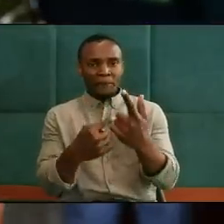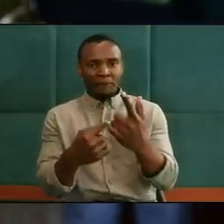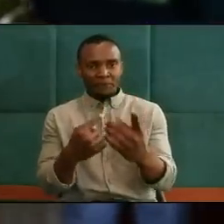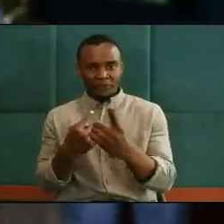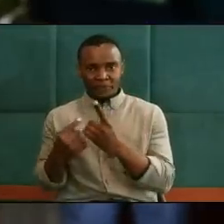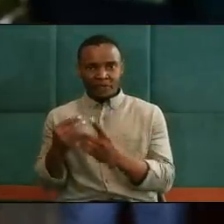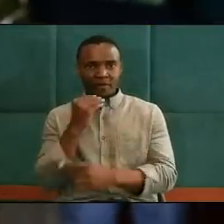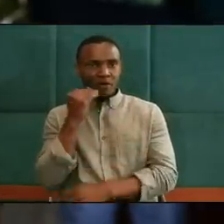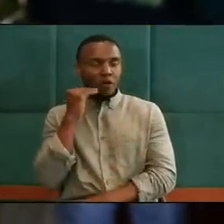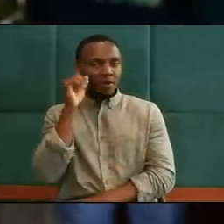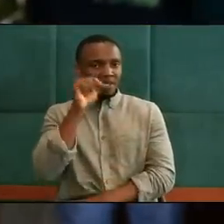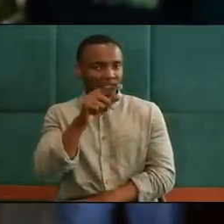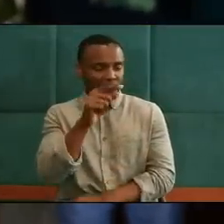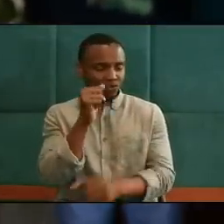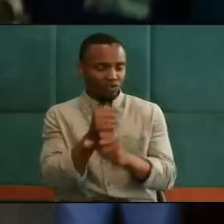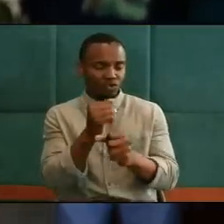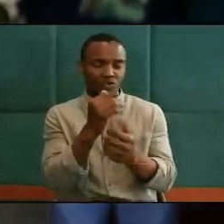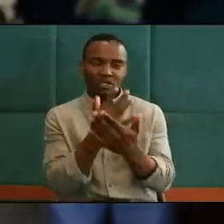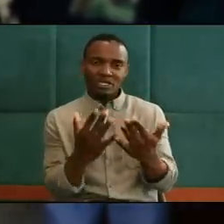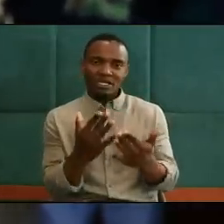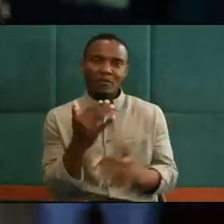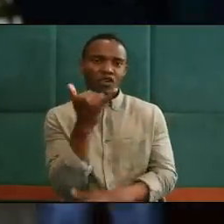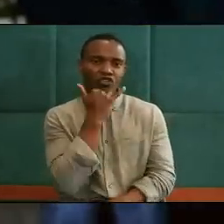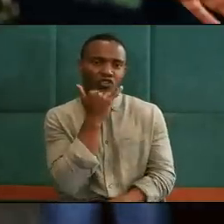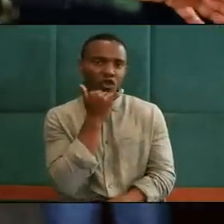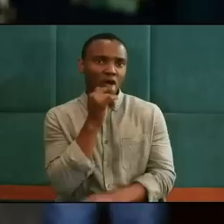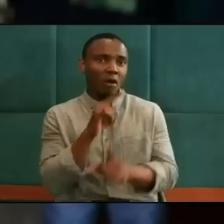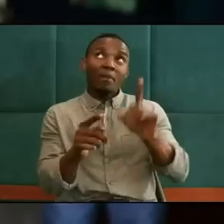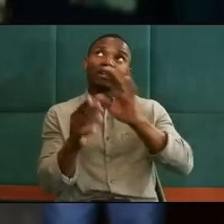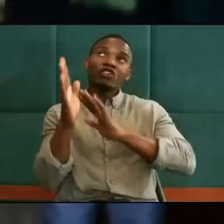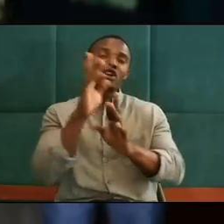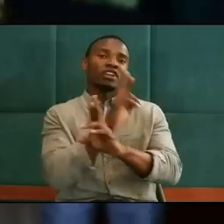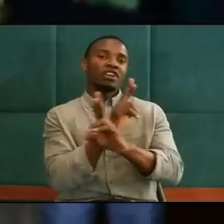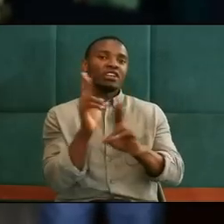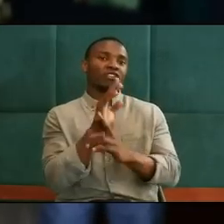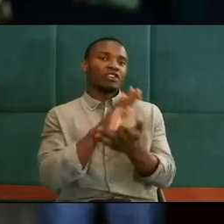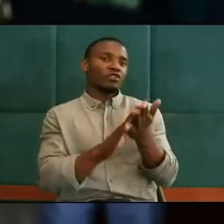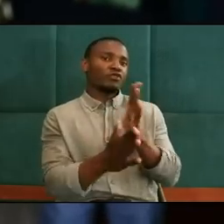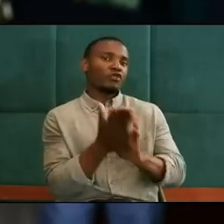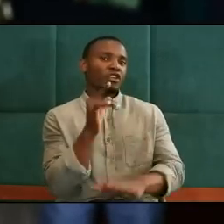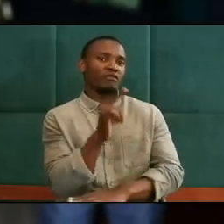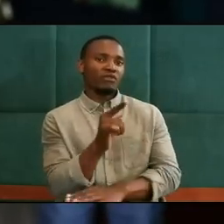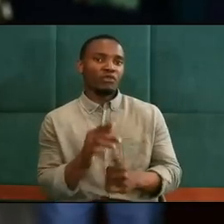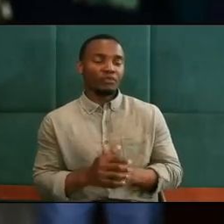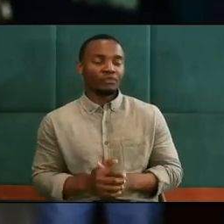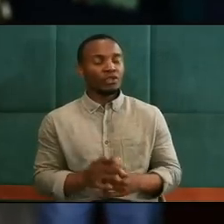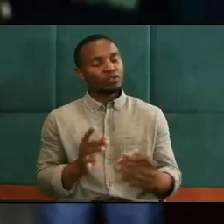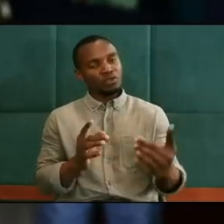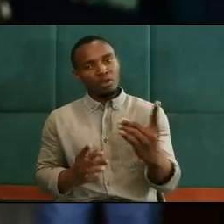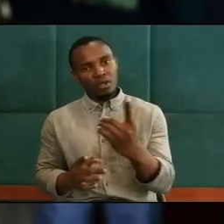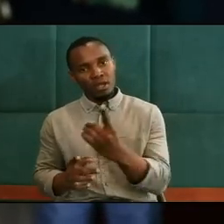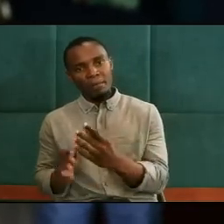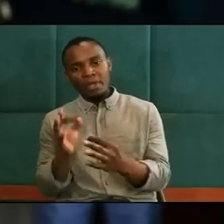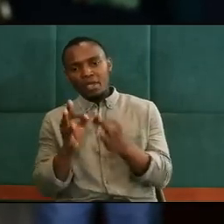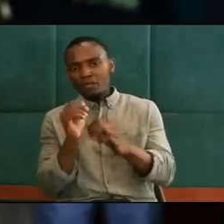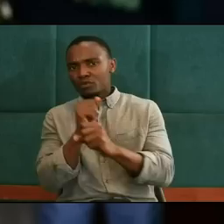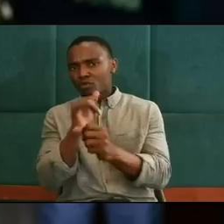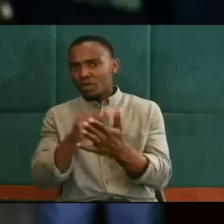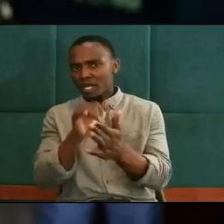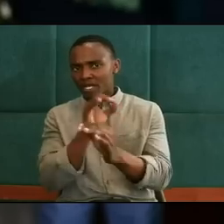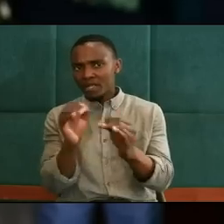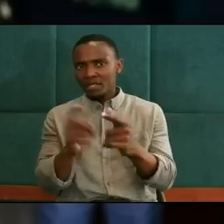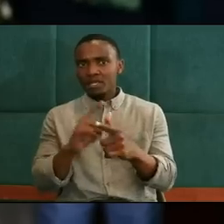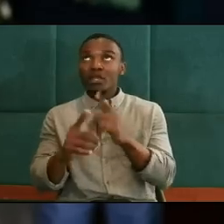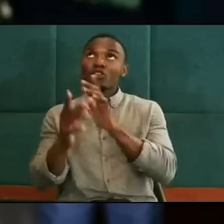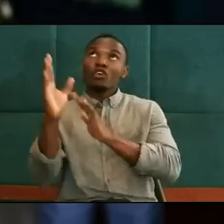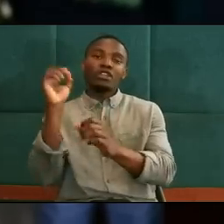stuff, but God is willing to forgive you as he forgave Peter. Come. If you don't do that, God can't save you.